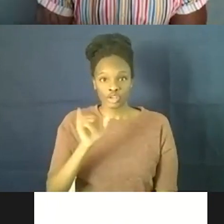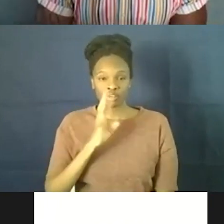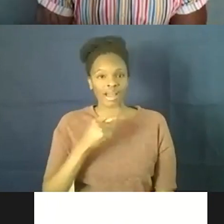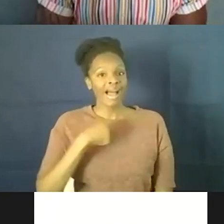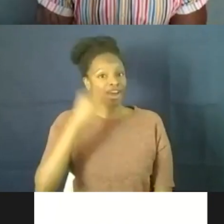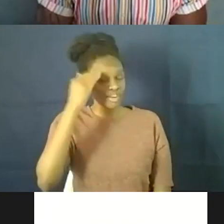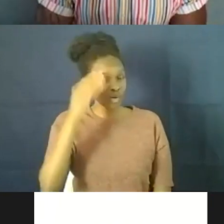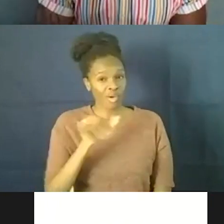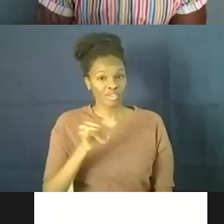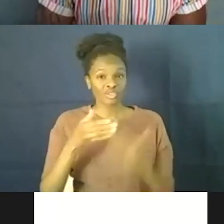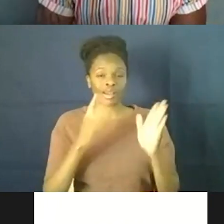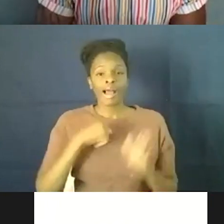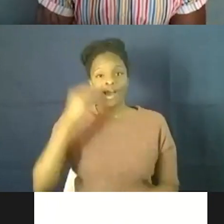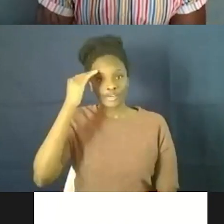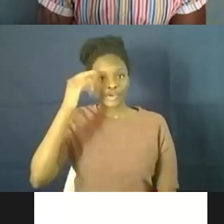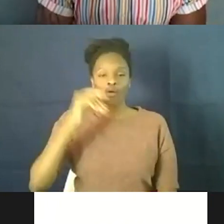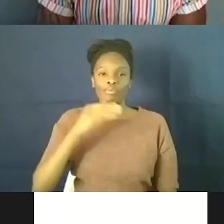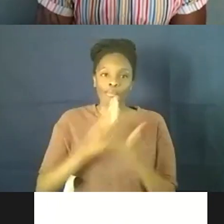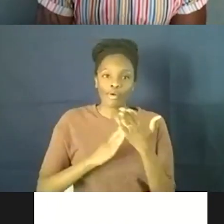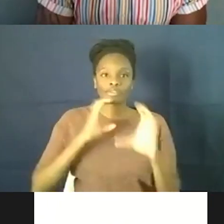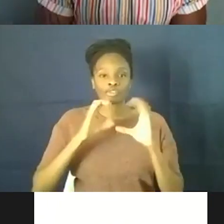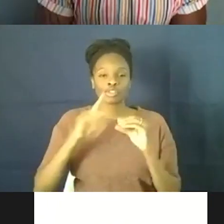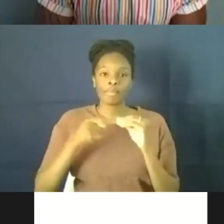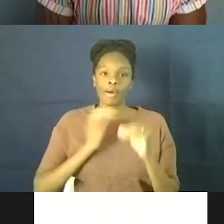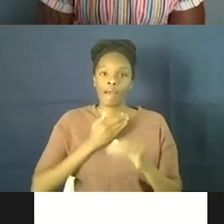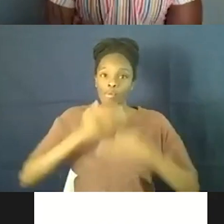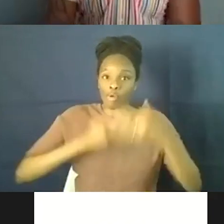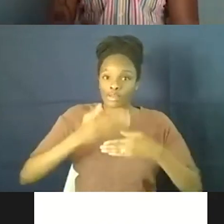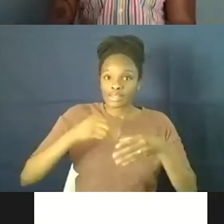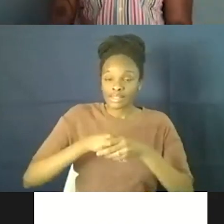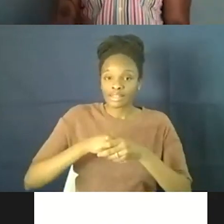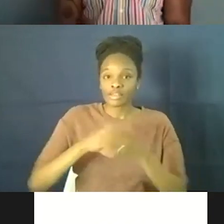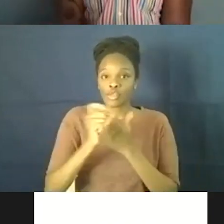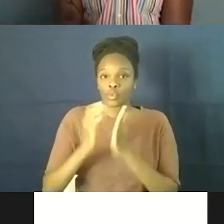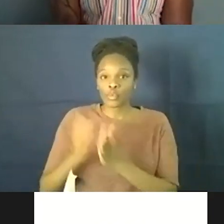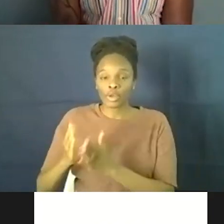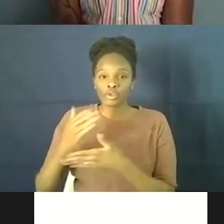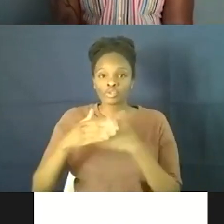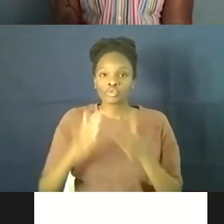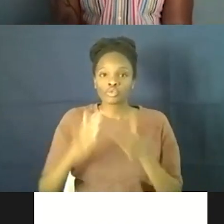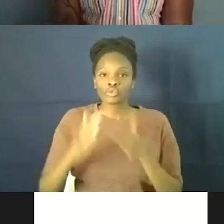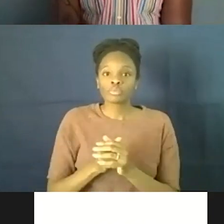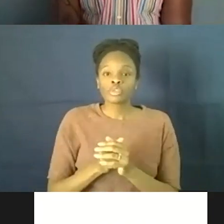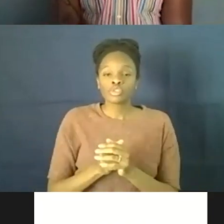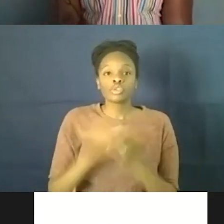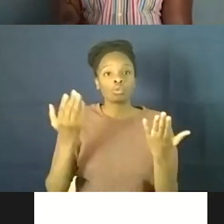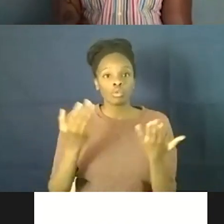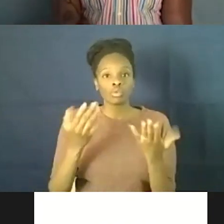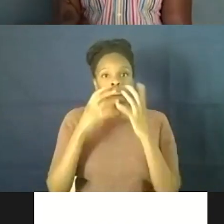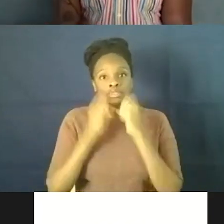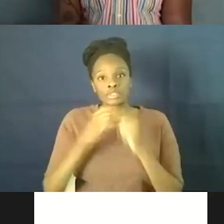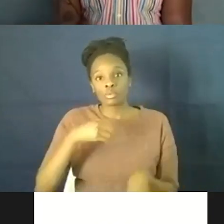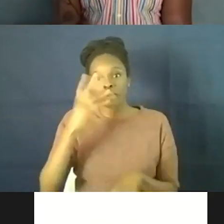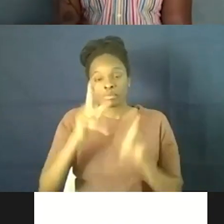this conversation is about our process in the writer's room. And one of the things I want to say is that Dear White People was my second show in Hollywood. I came